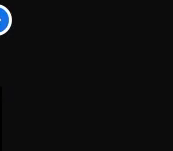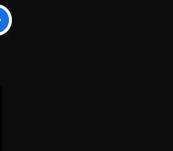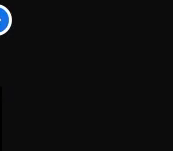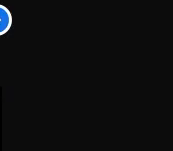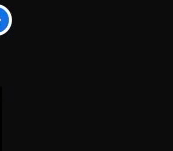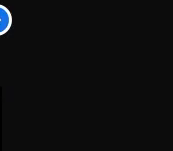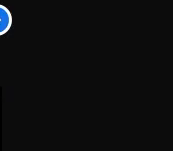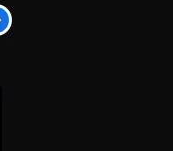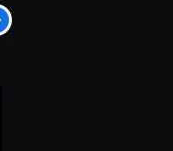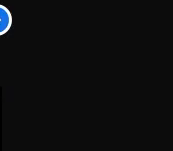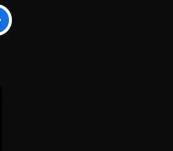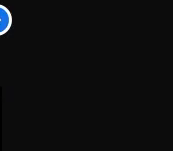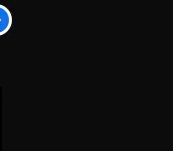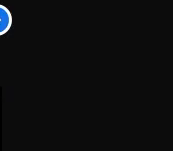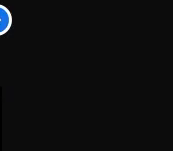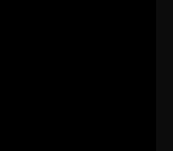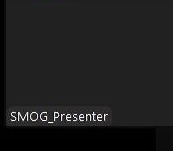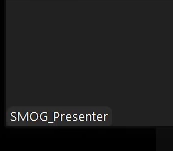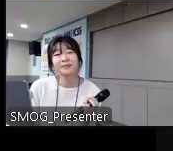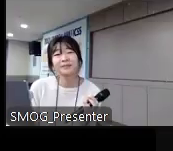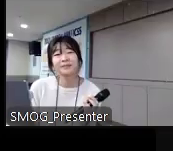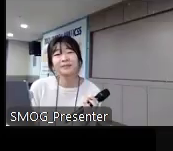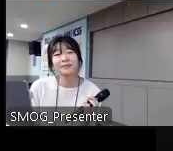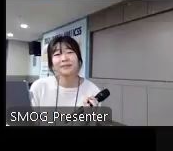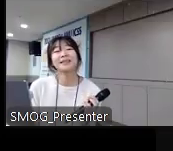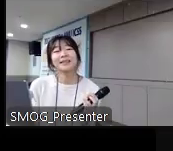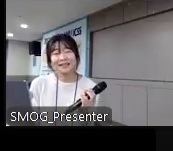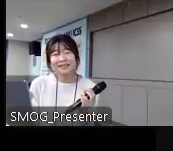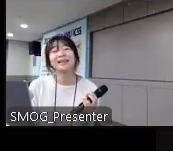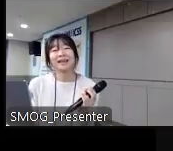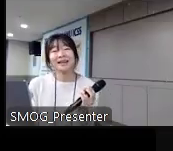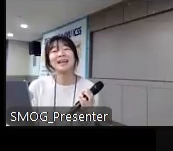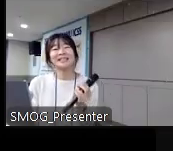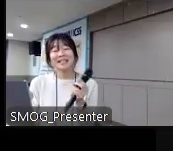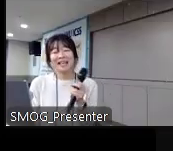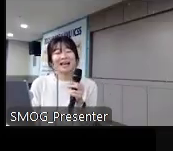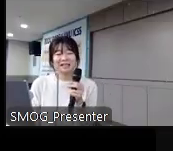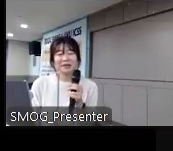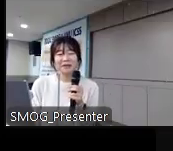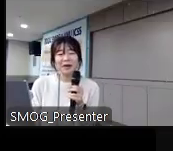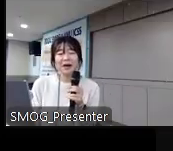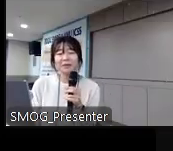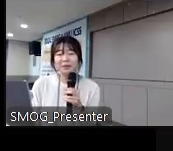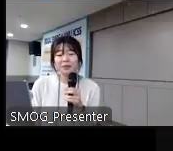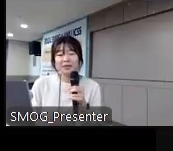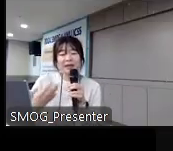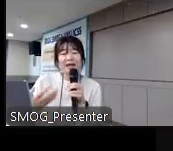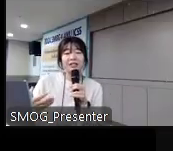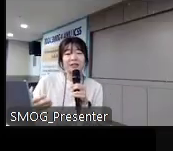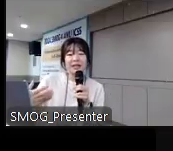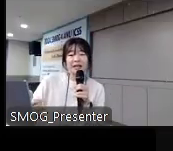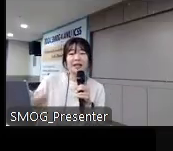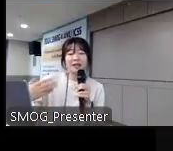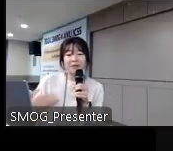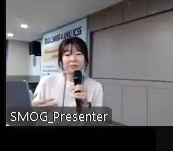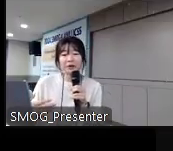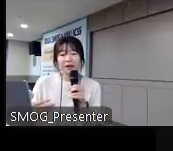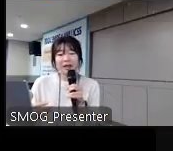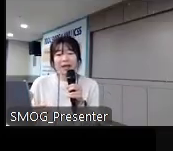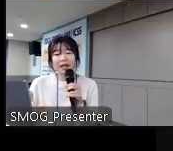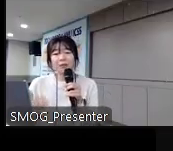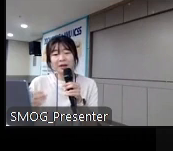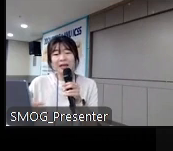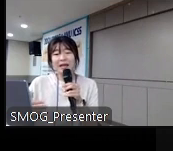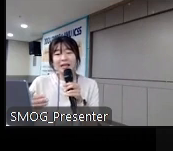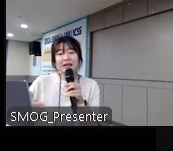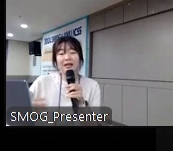then, how can children have the cue in input data? Yes, yeah, so what do they actually get in the input,